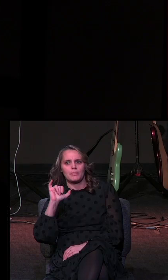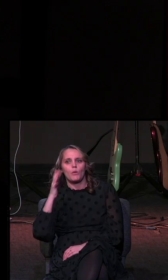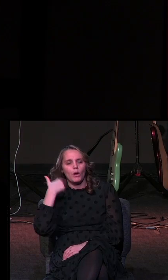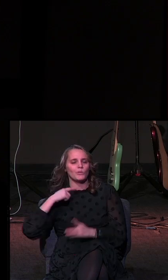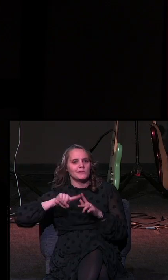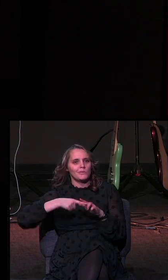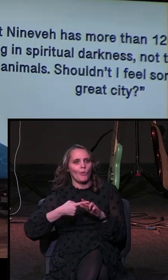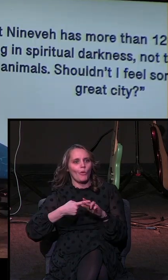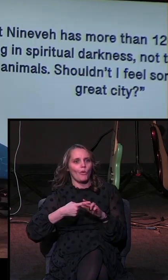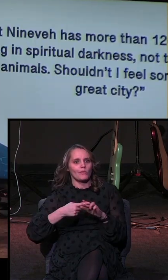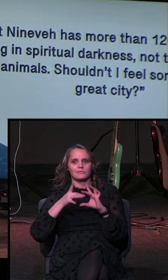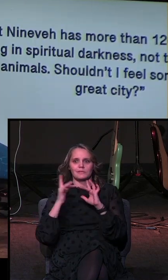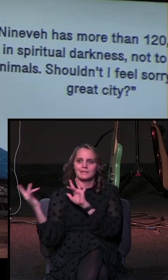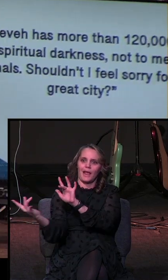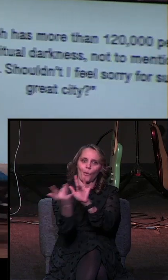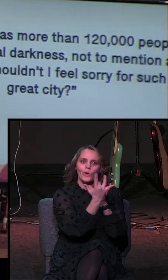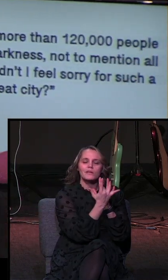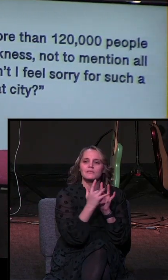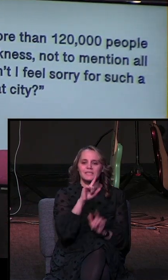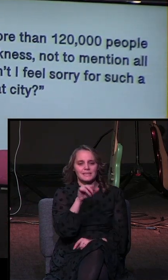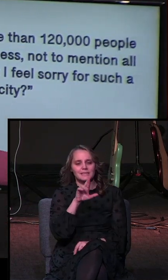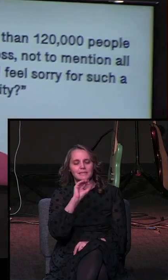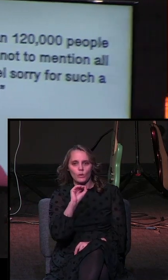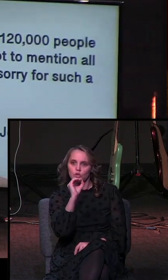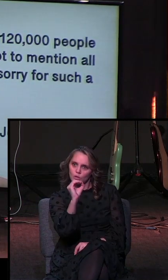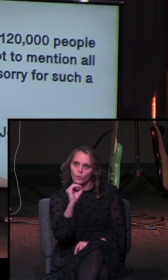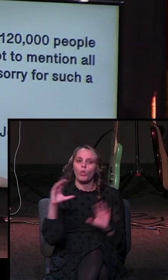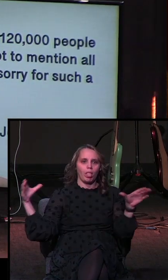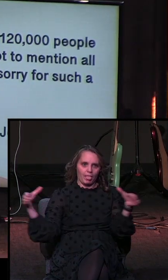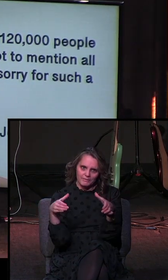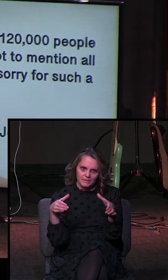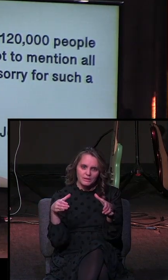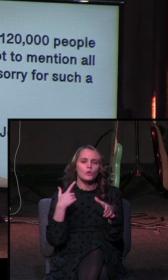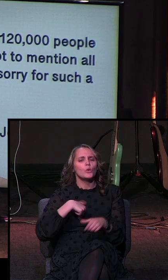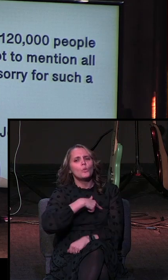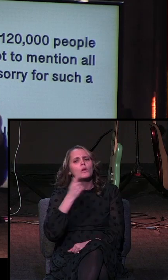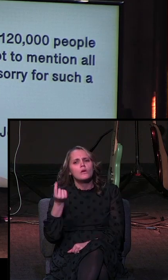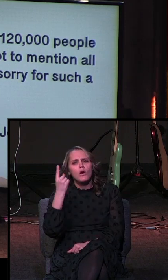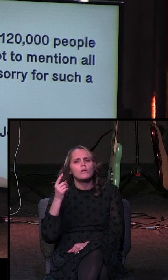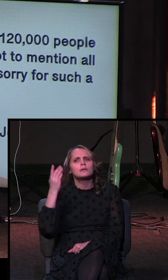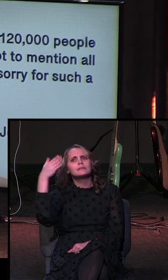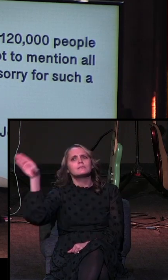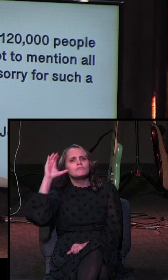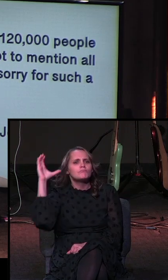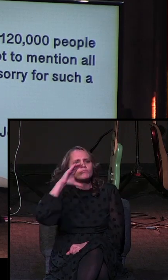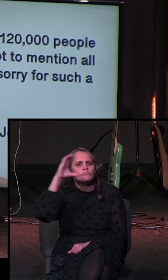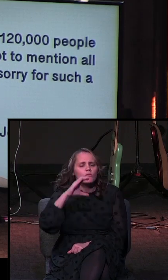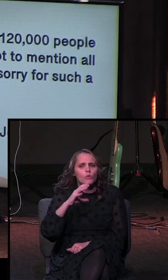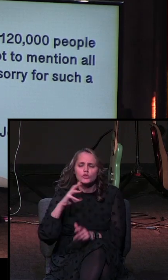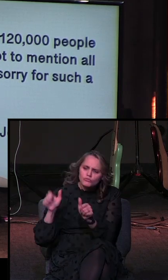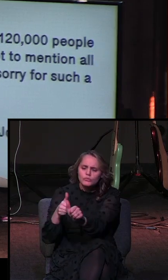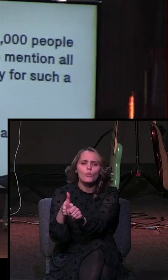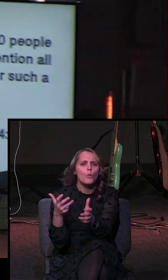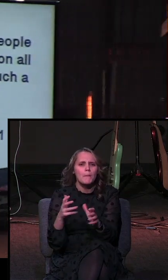Collective. It's because we understand that what God is actually after is not a bigger church necessarily. What God is